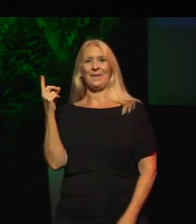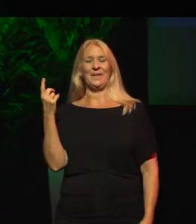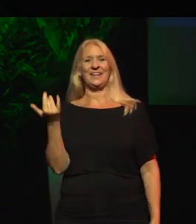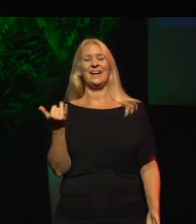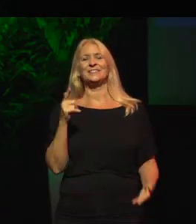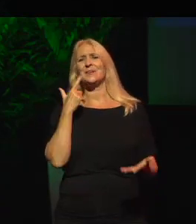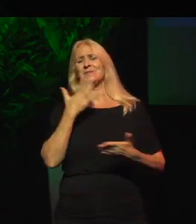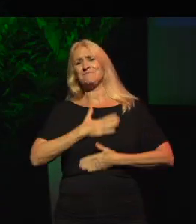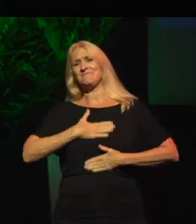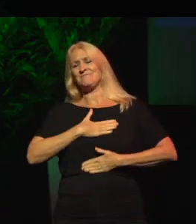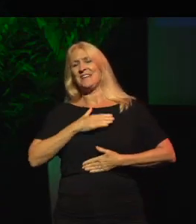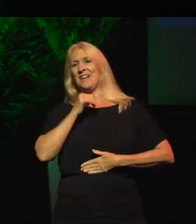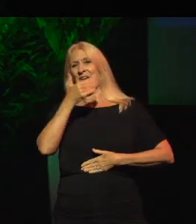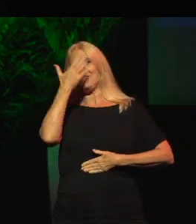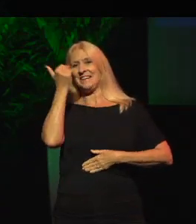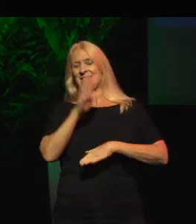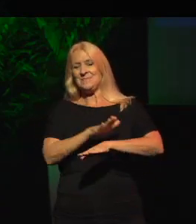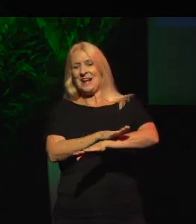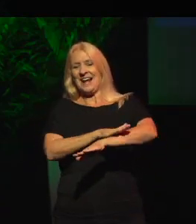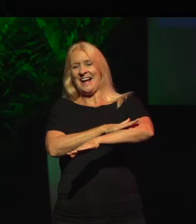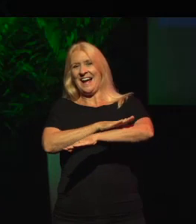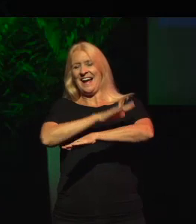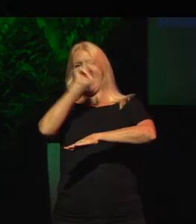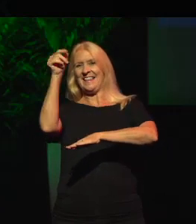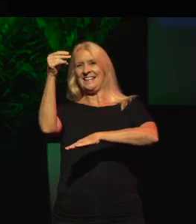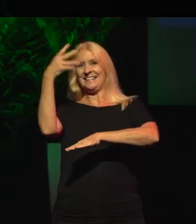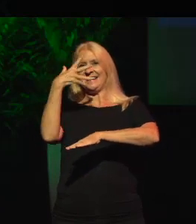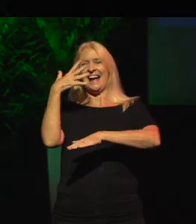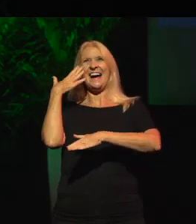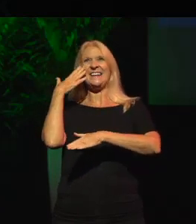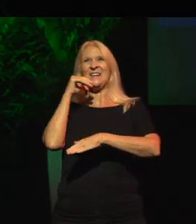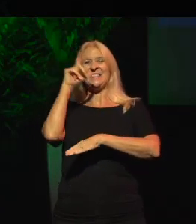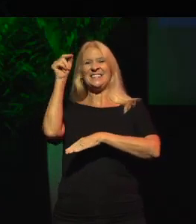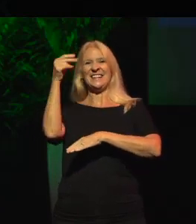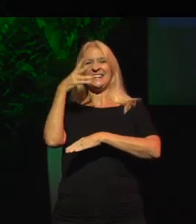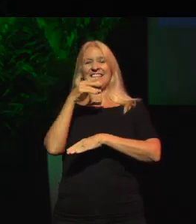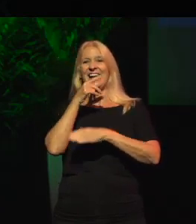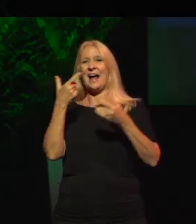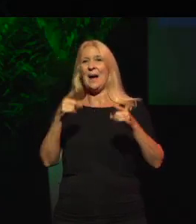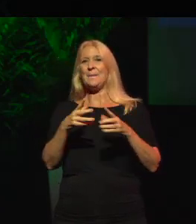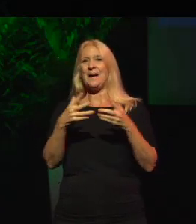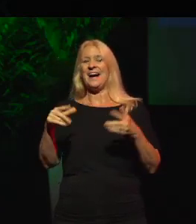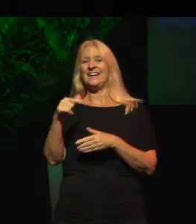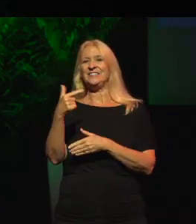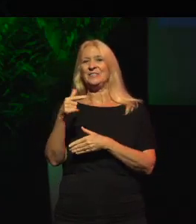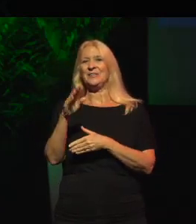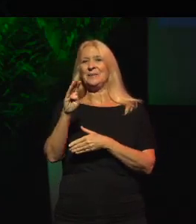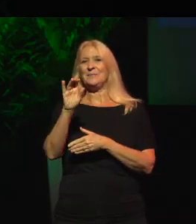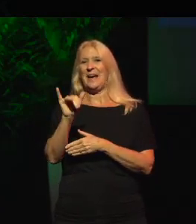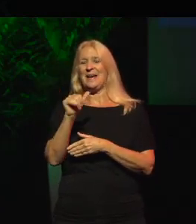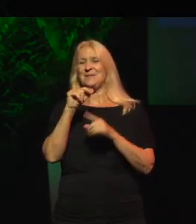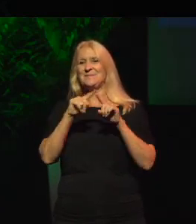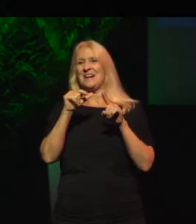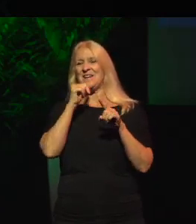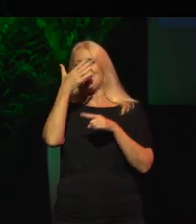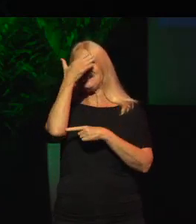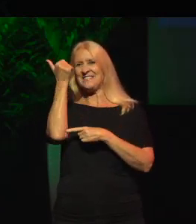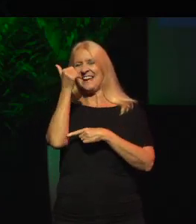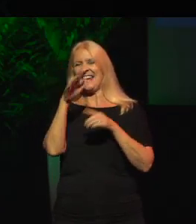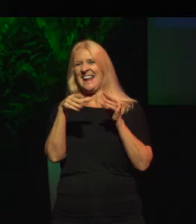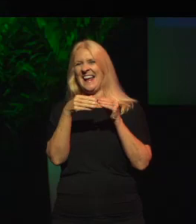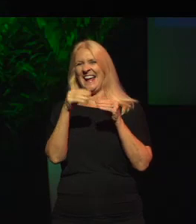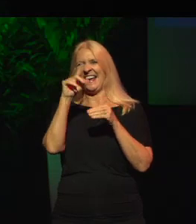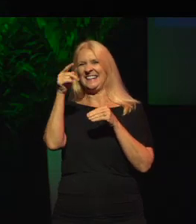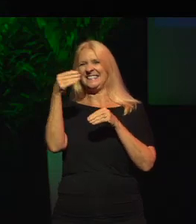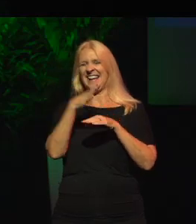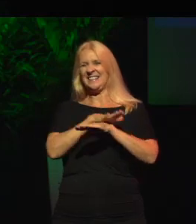don't forget to put on your sunscreen. I know the sun doesn't shine much up in Green Bay, but don't forget to do that. And also, as